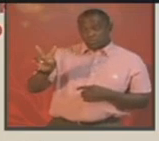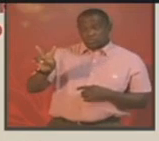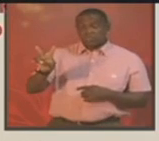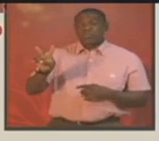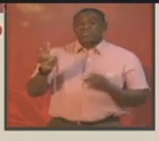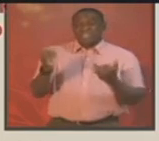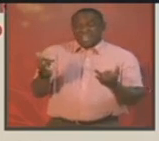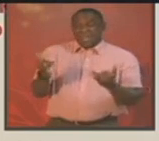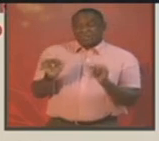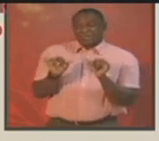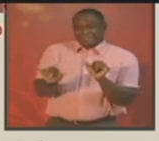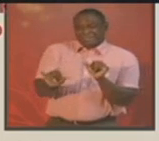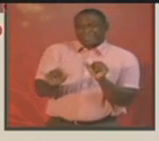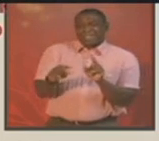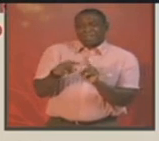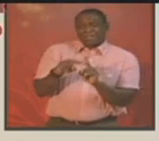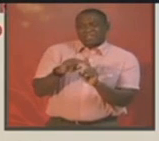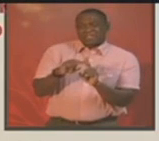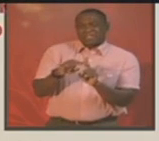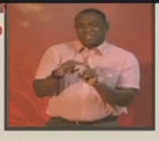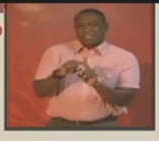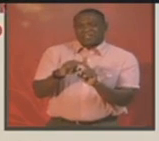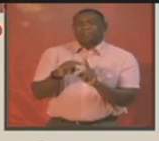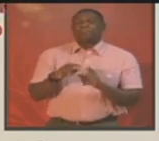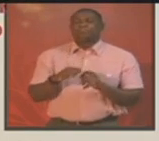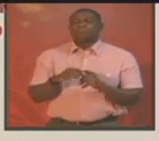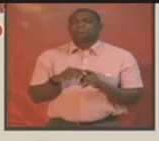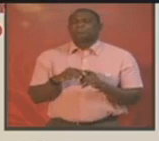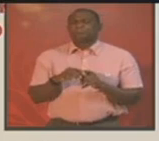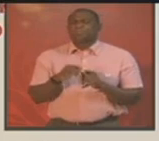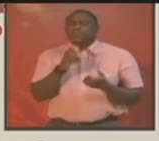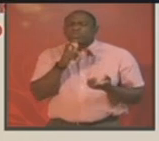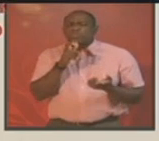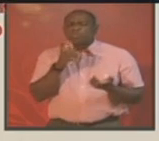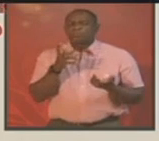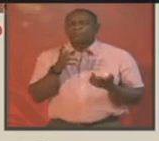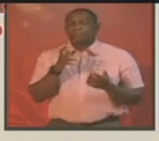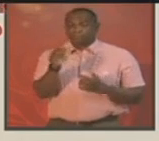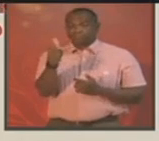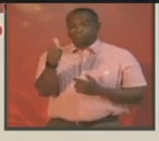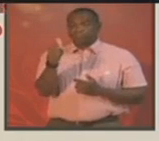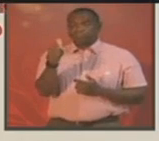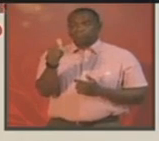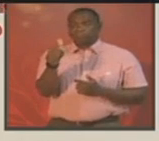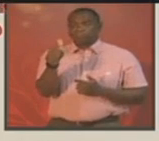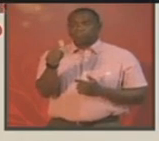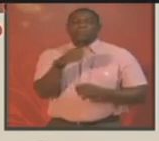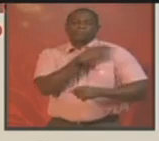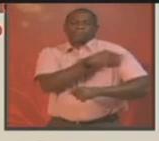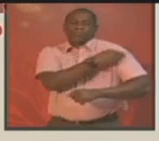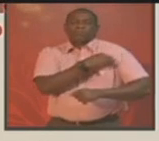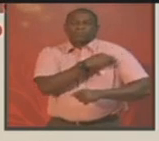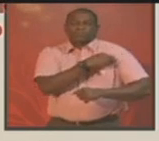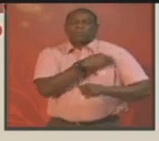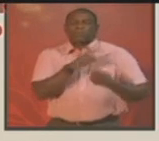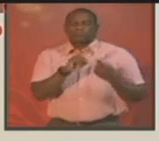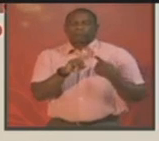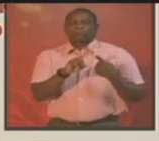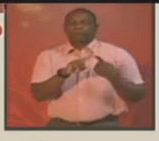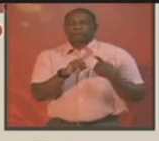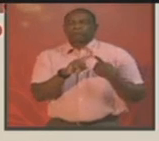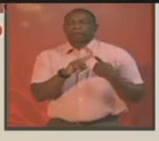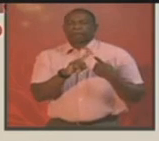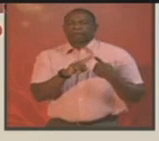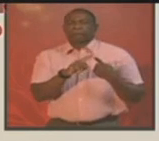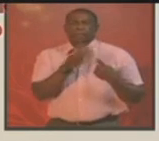Those 120 cases being broken down as follows. There are 10 patients currently hospitalized, and we'll speak about their